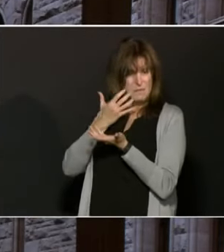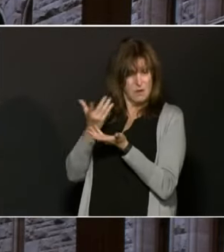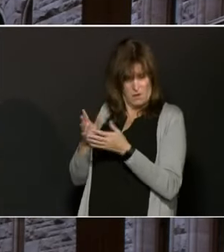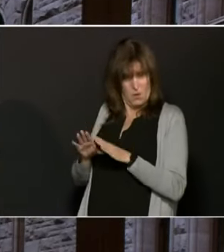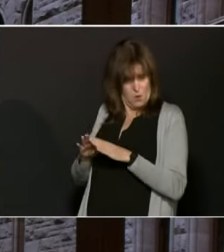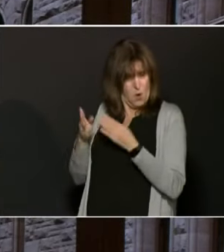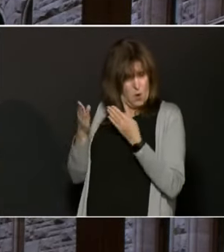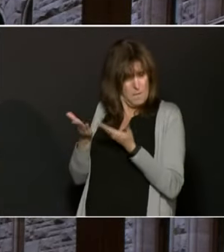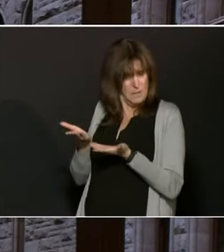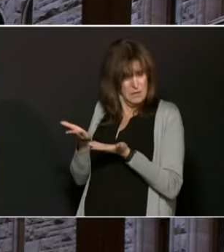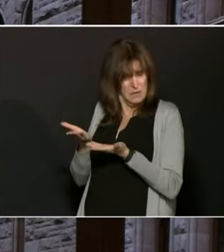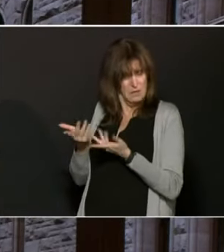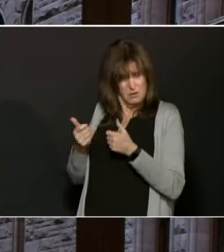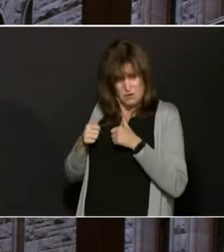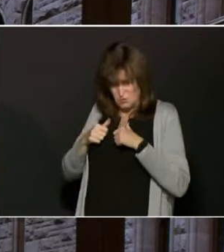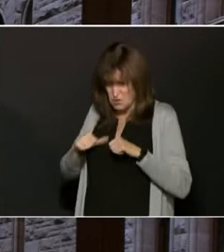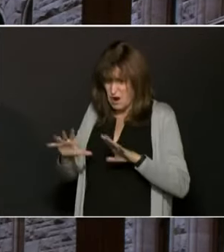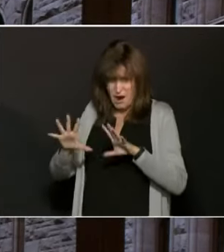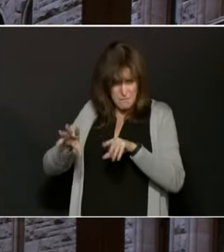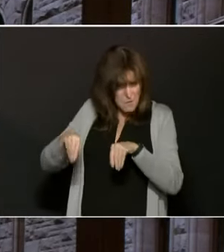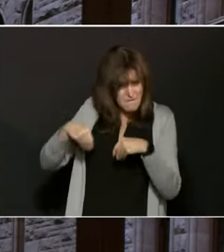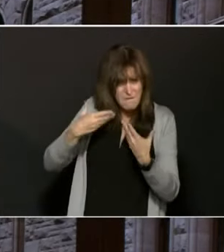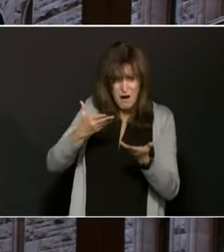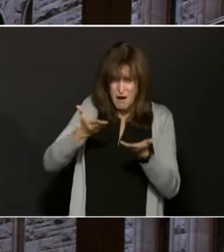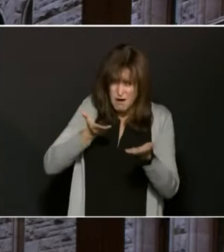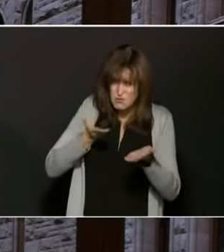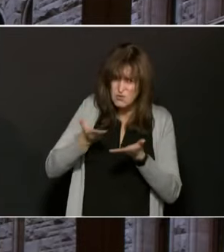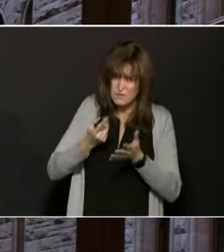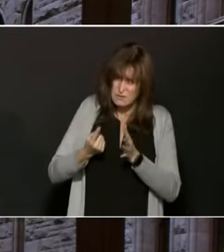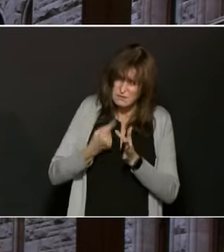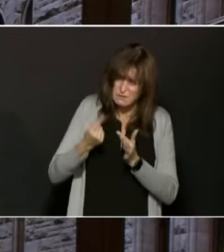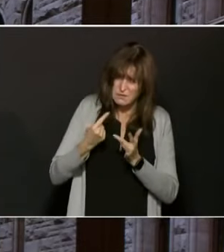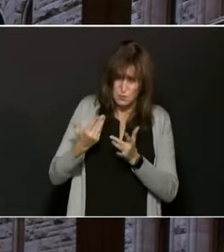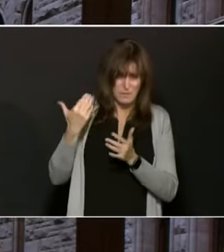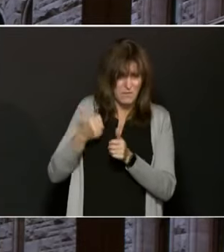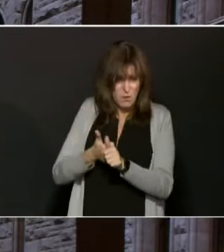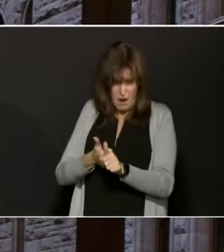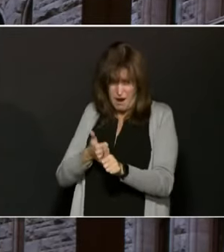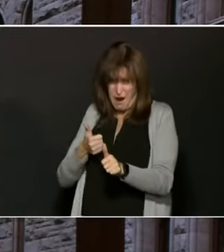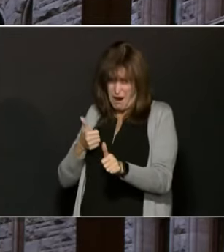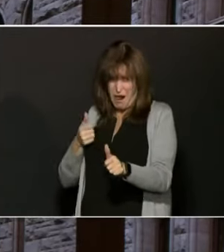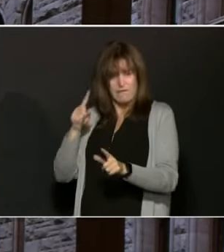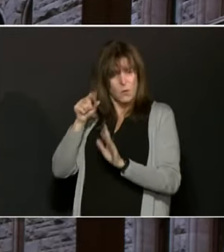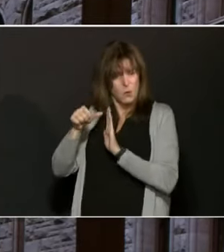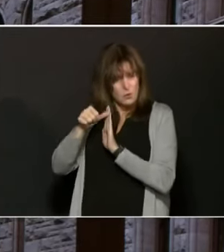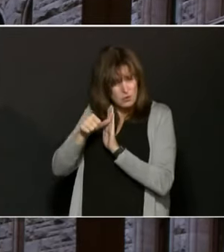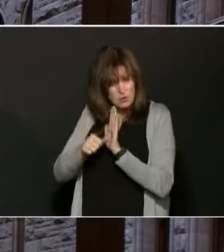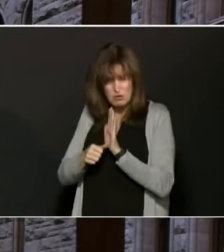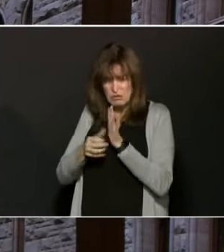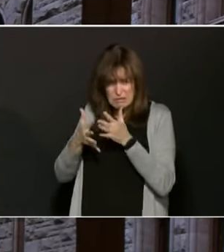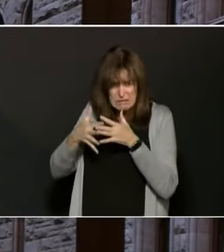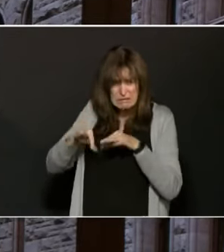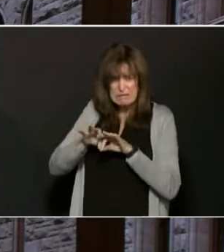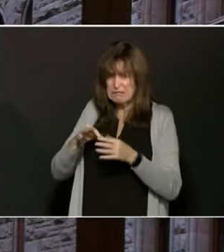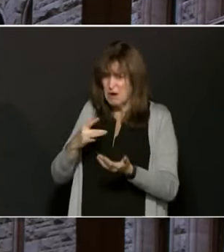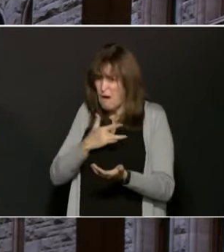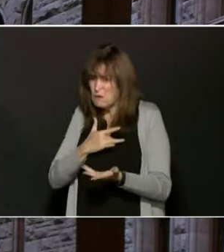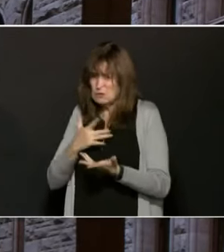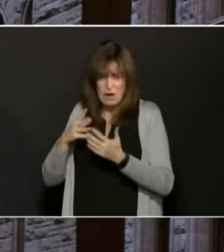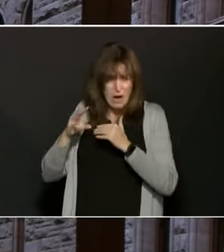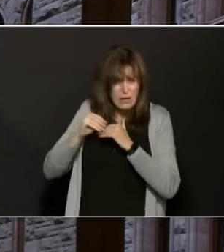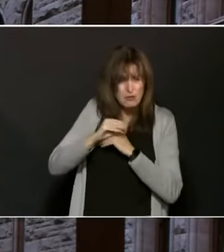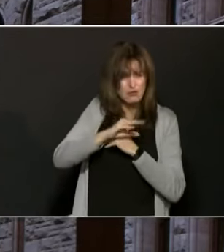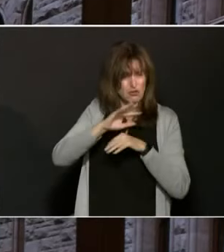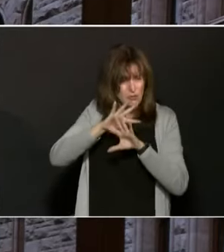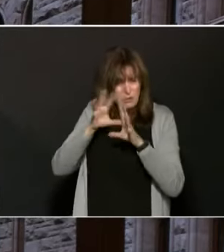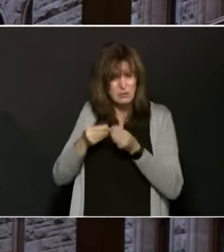can to catch up on the backlog, to deal with the urgent issues that are there. But that means then these beds coming in, they start